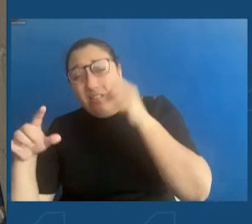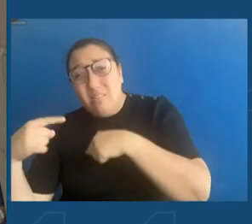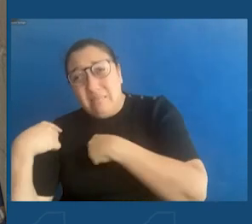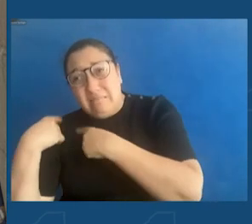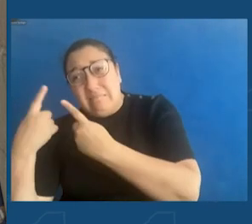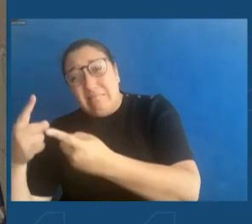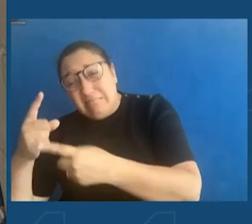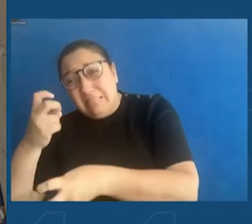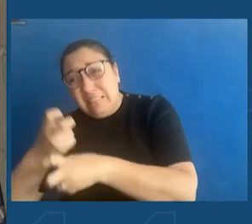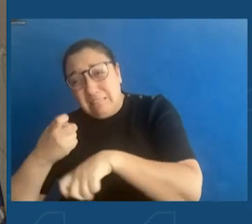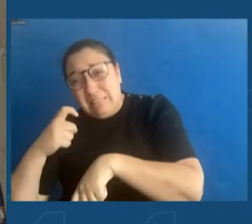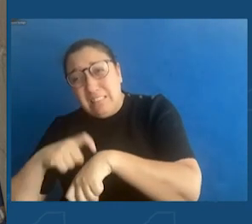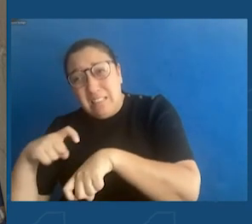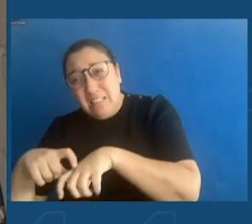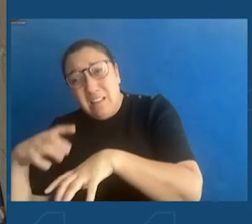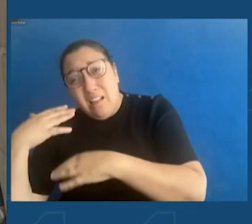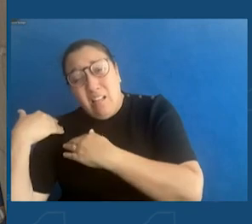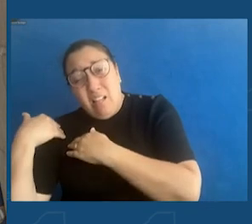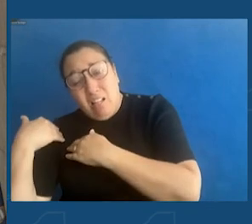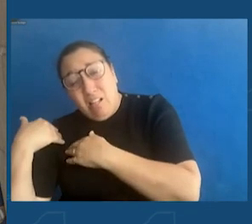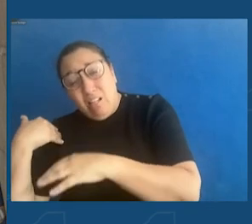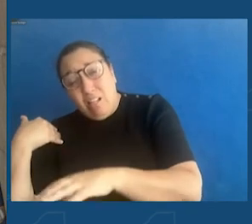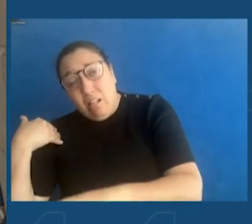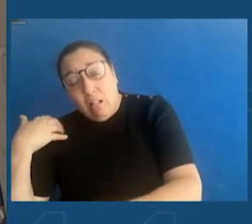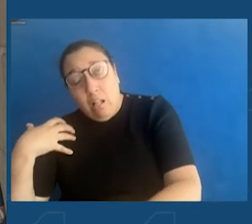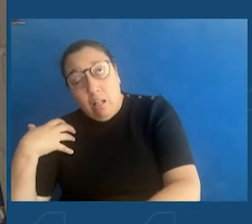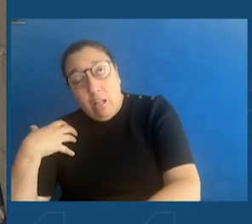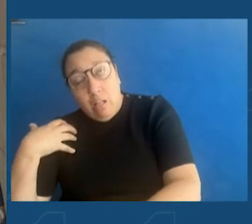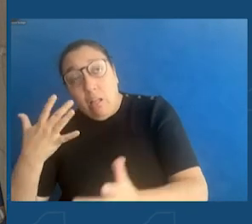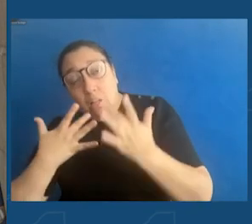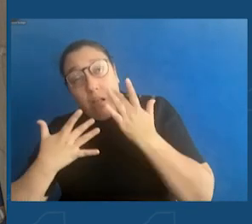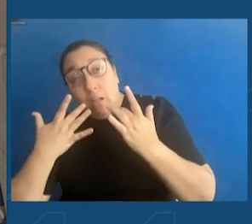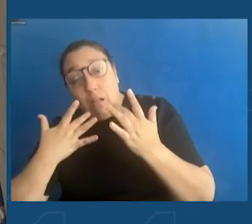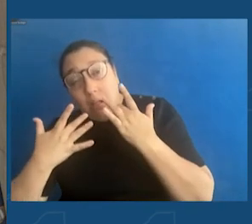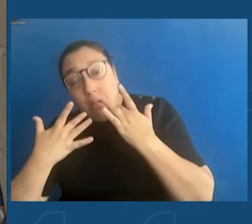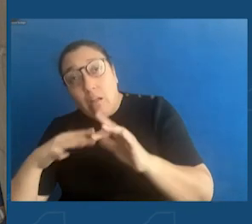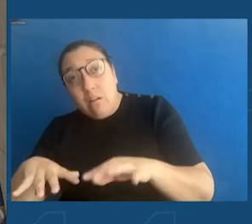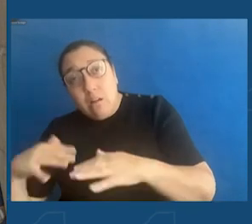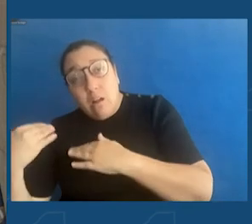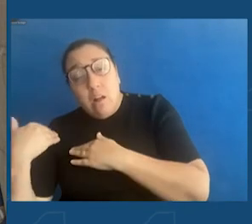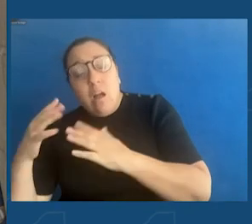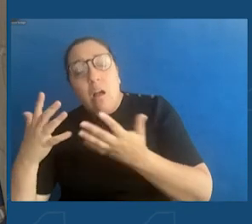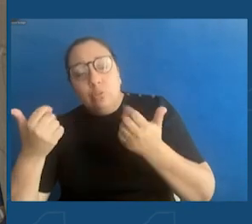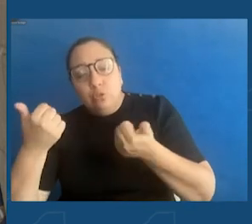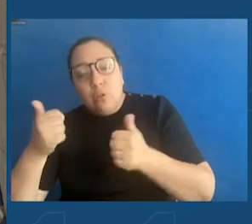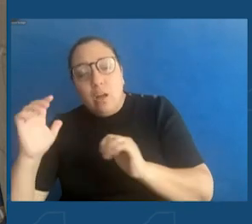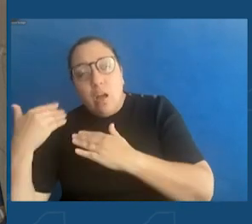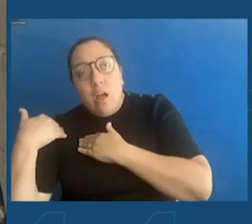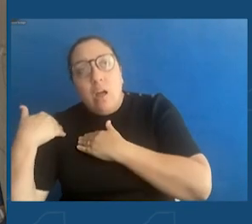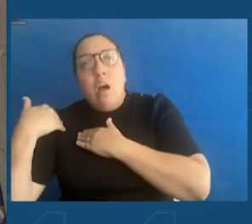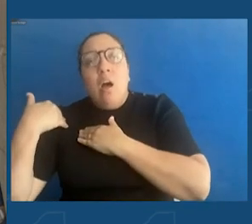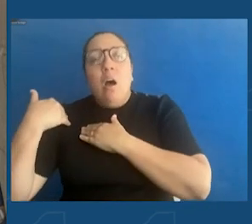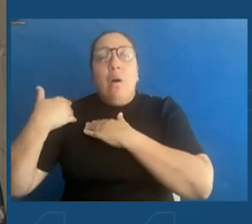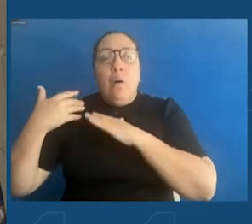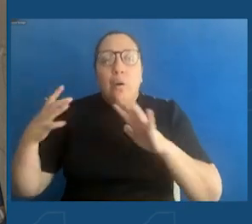when they're just not seeing the number of colleagues on the floor managing the workflow. So it didn't just, think about the pandemic,